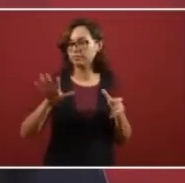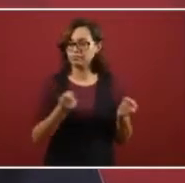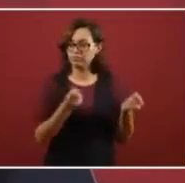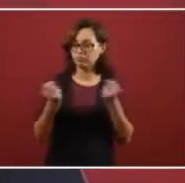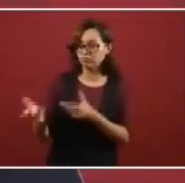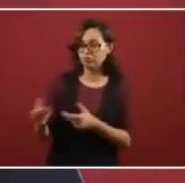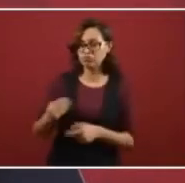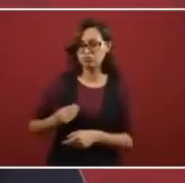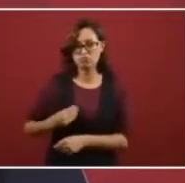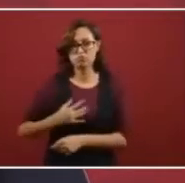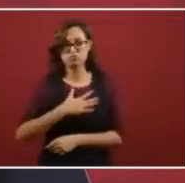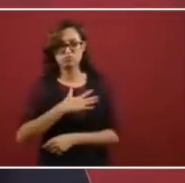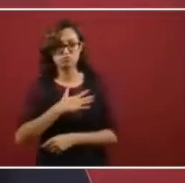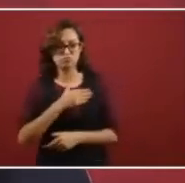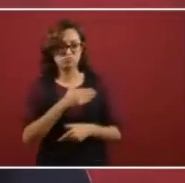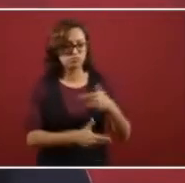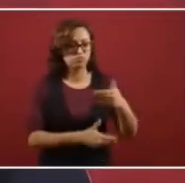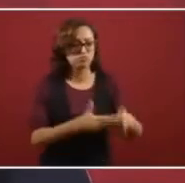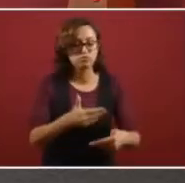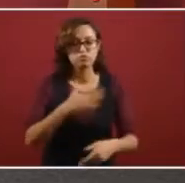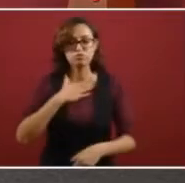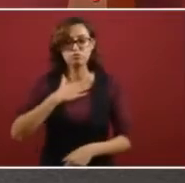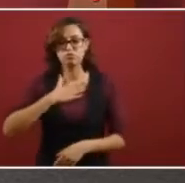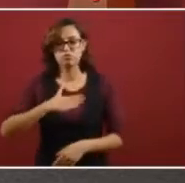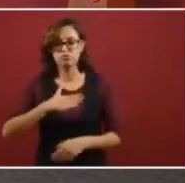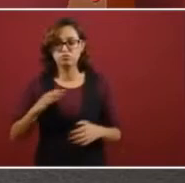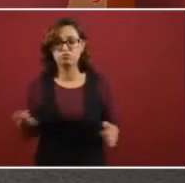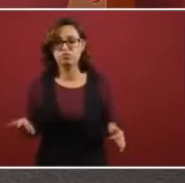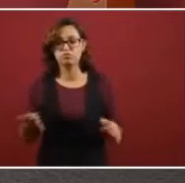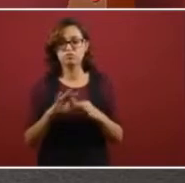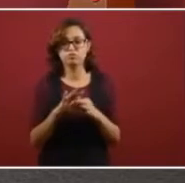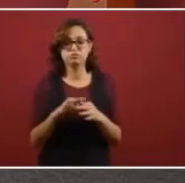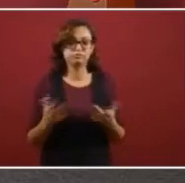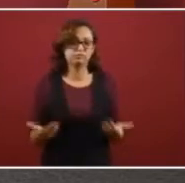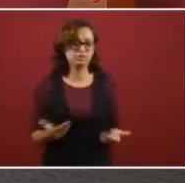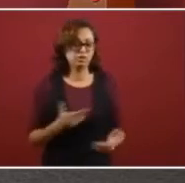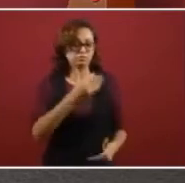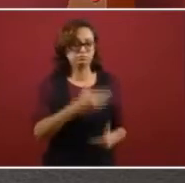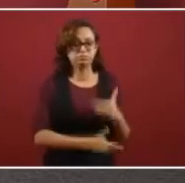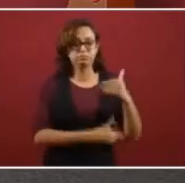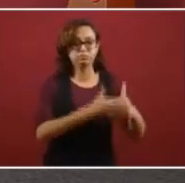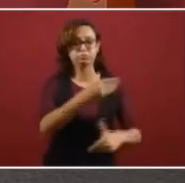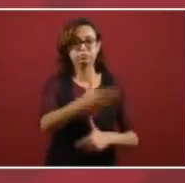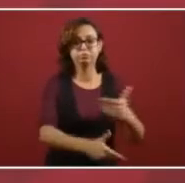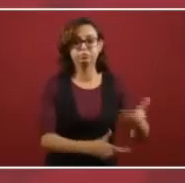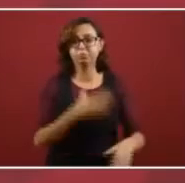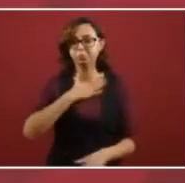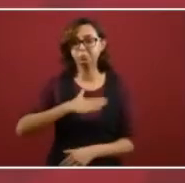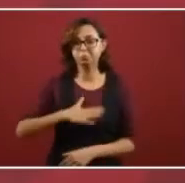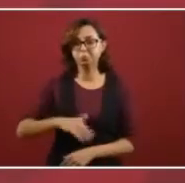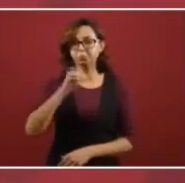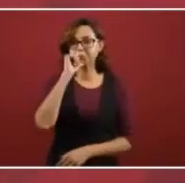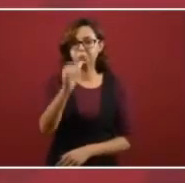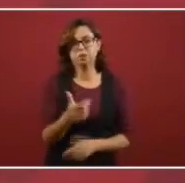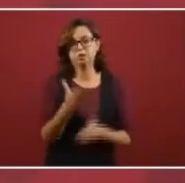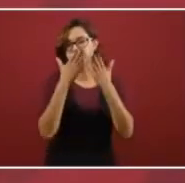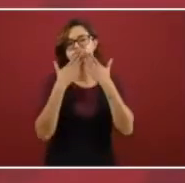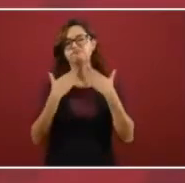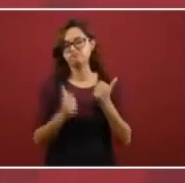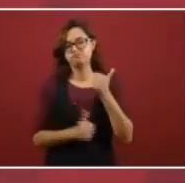with well-being, progress with justice, because progress without justice